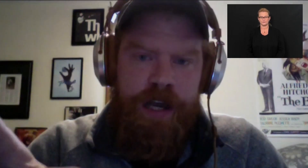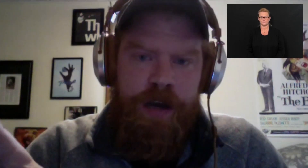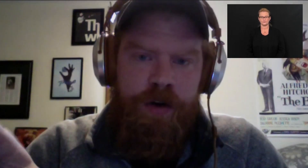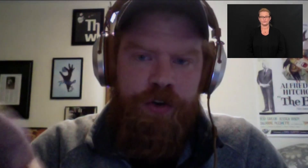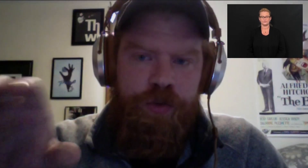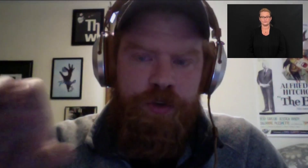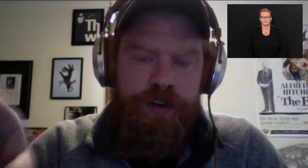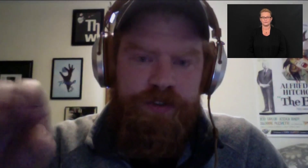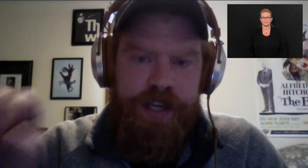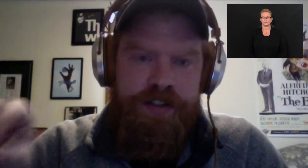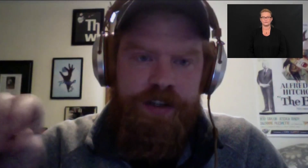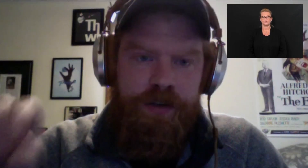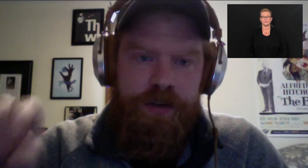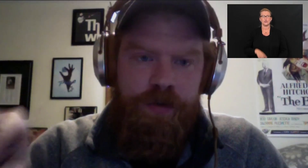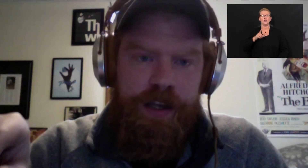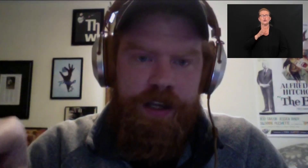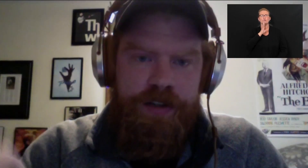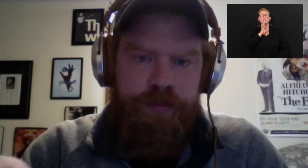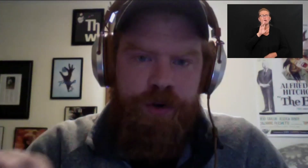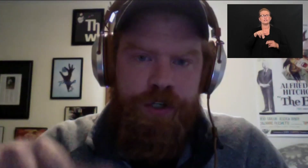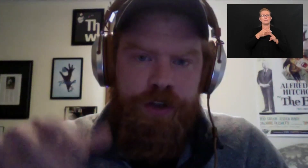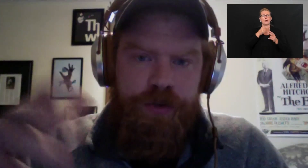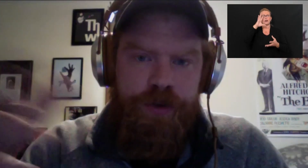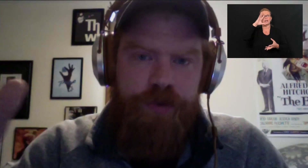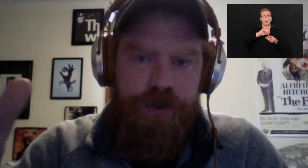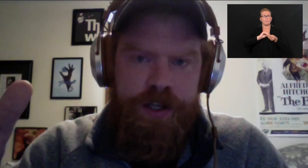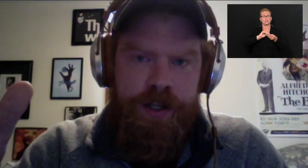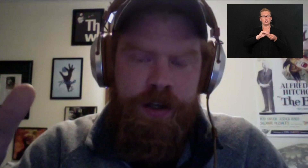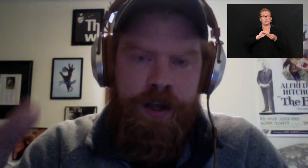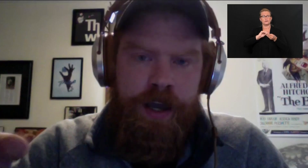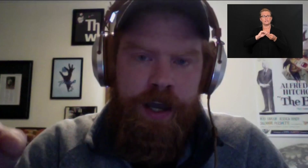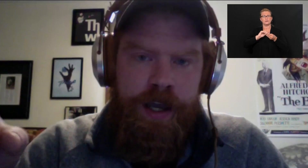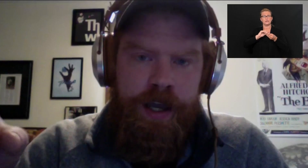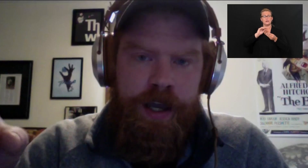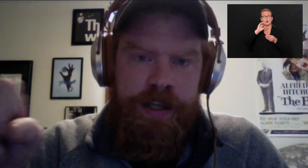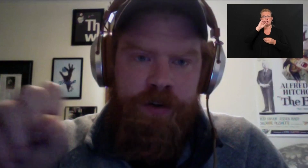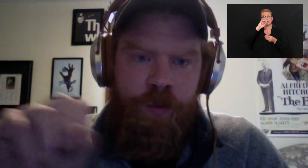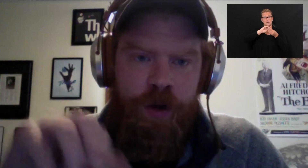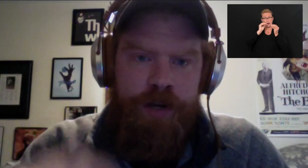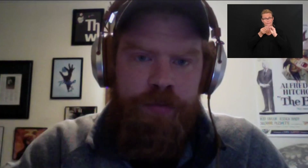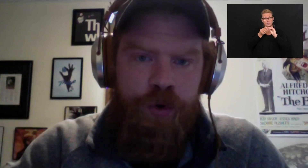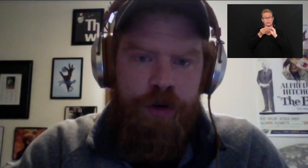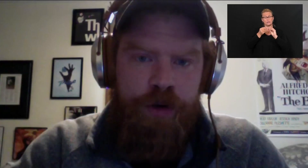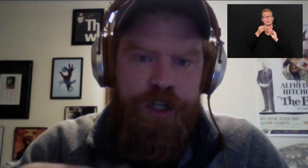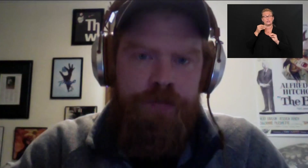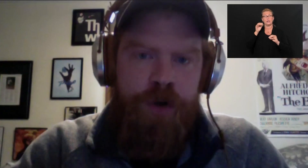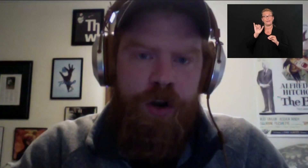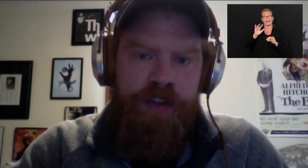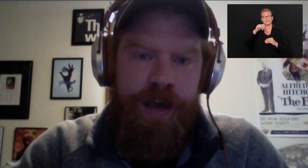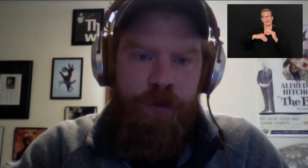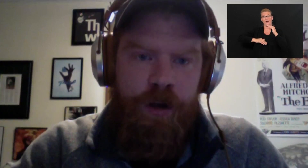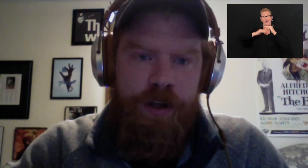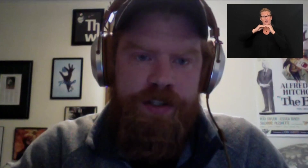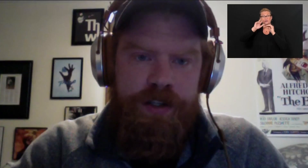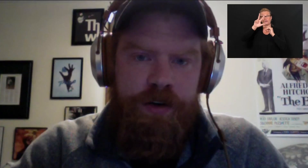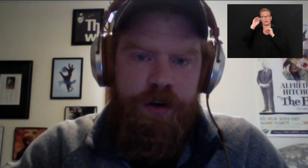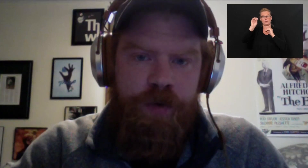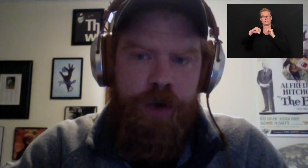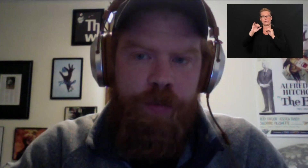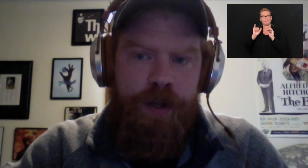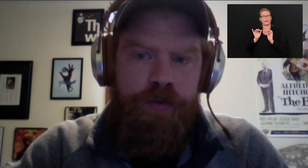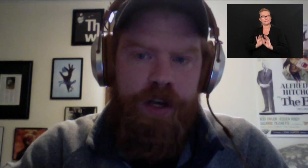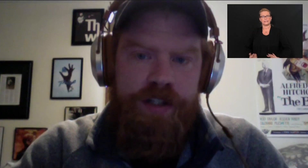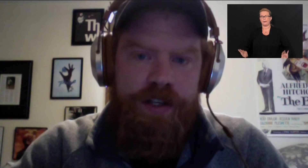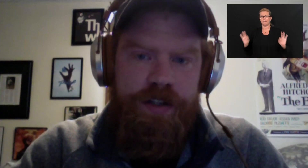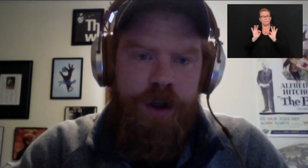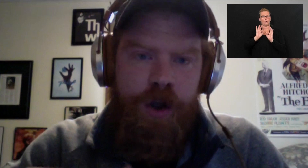mentioned how our cumulative testing rate is approaching 3%. And given what an important benchmark that was in our